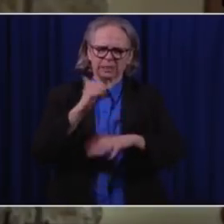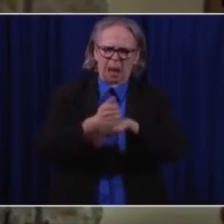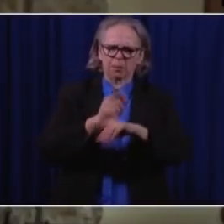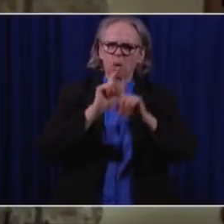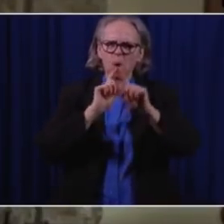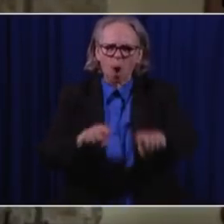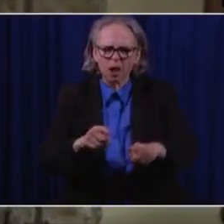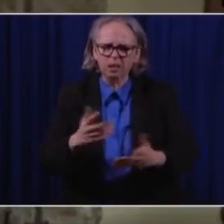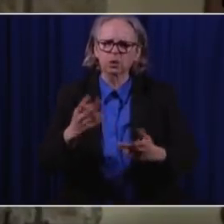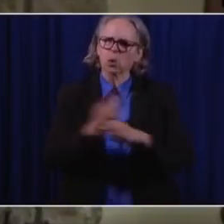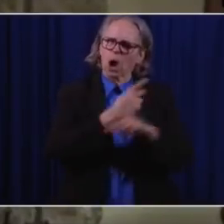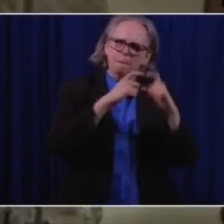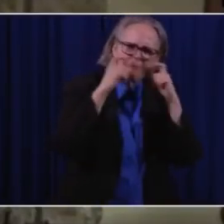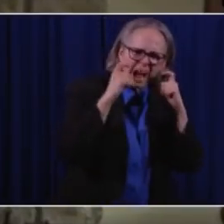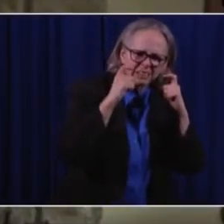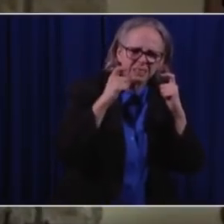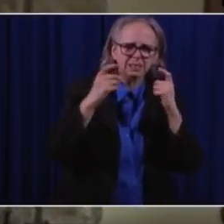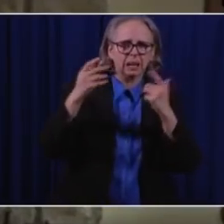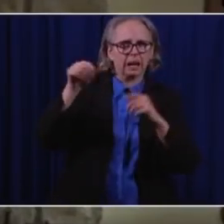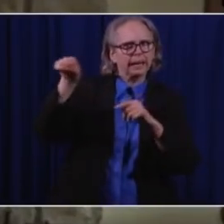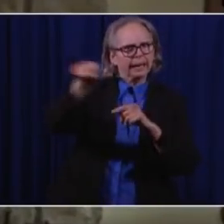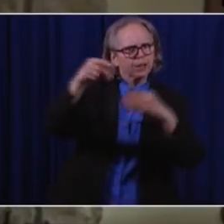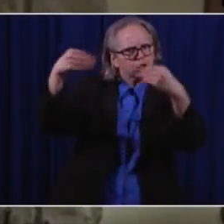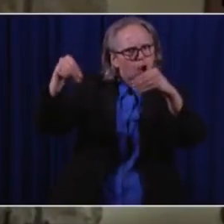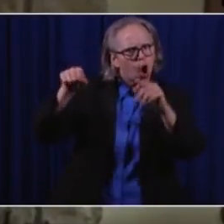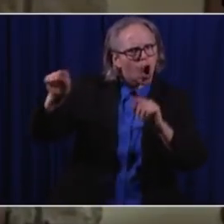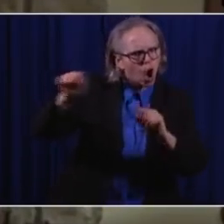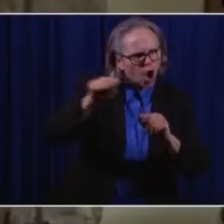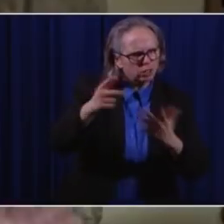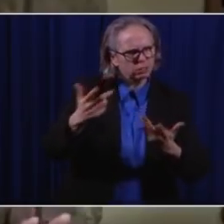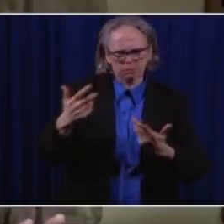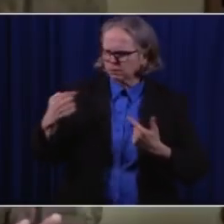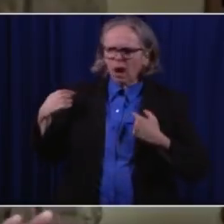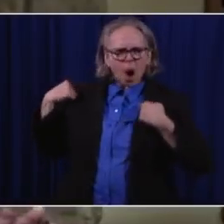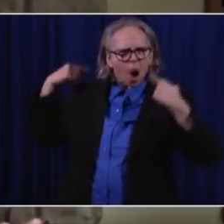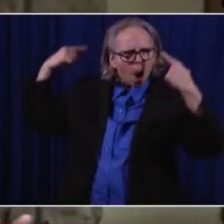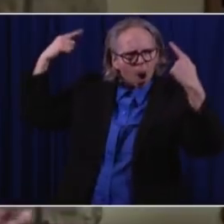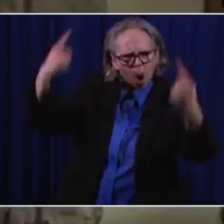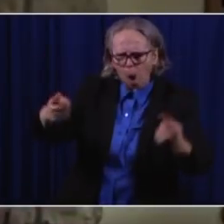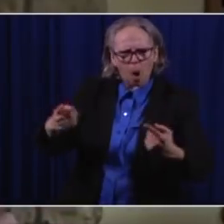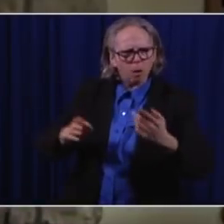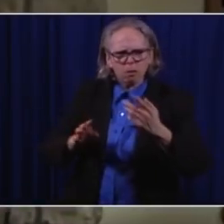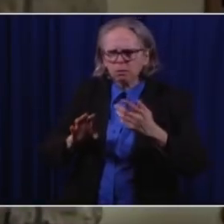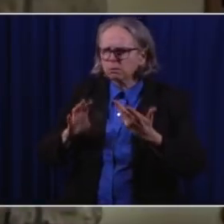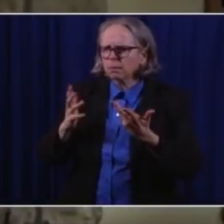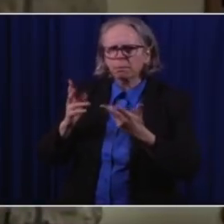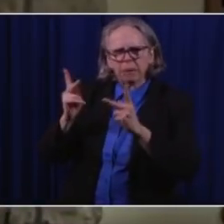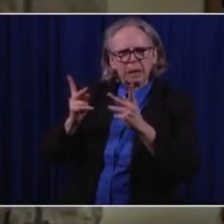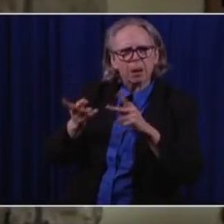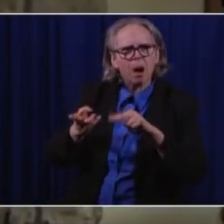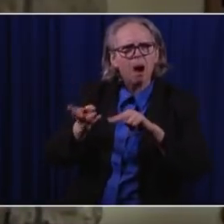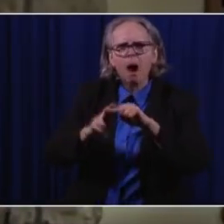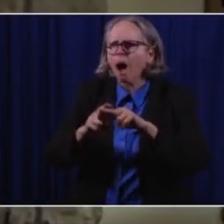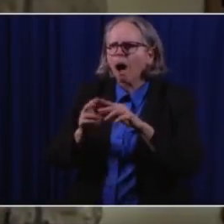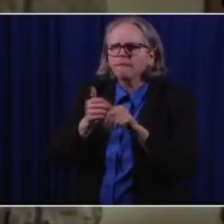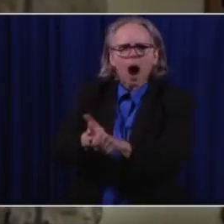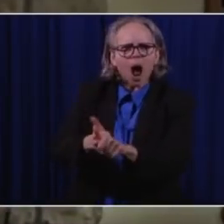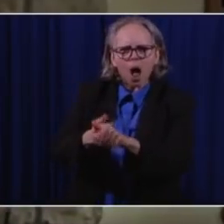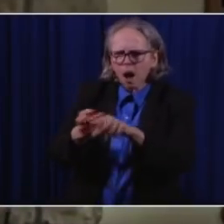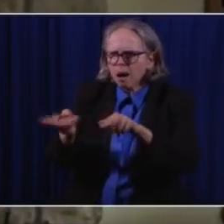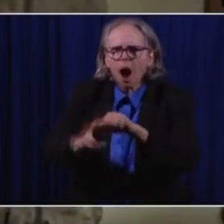shot up. We've seen it go up dramatically. And that's great. We've said you got to be very, very careful with